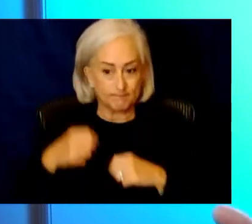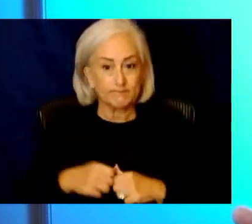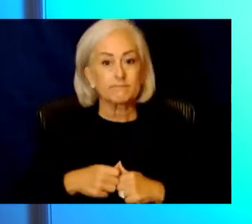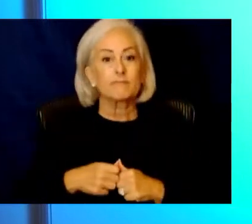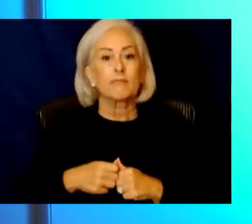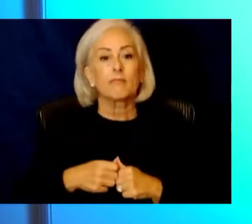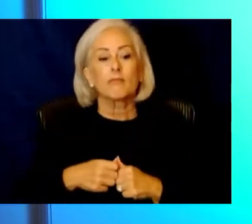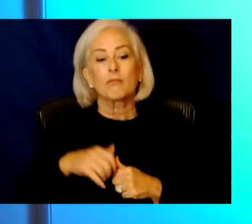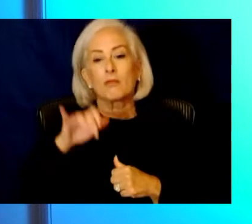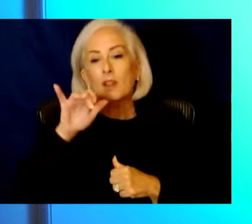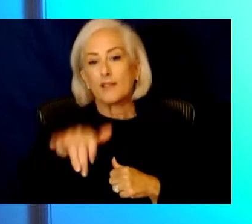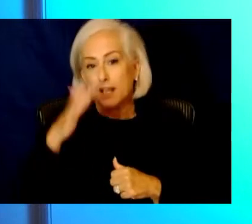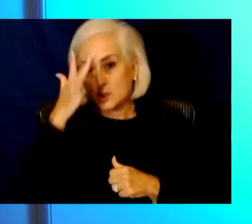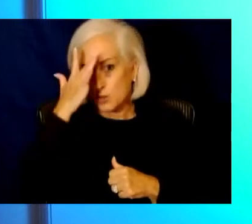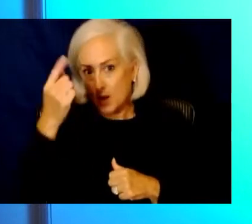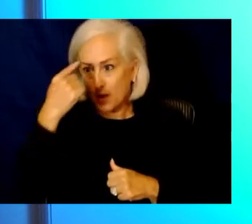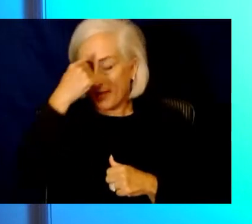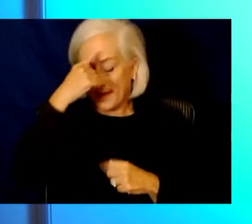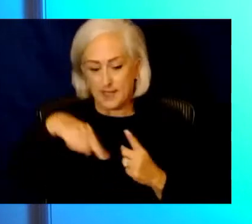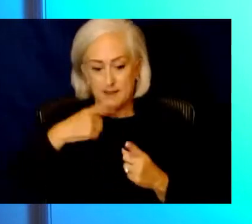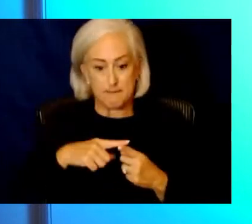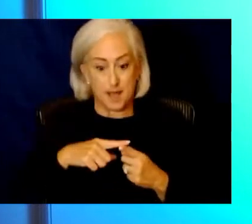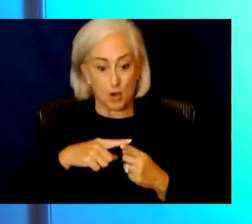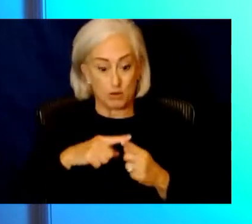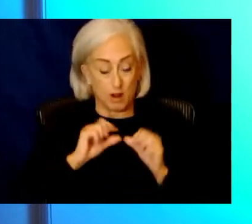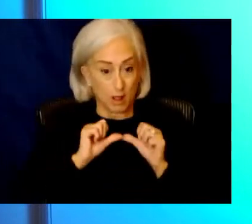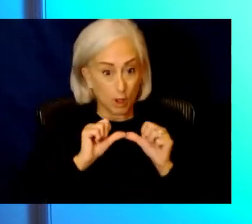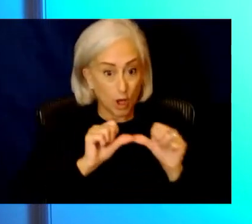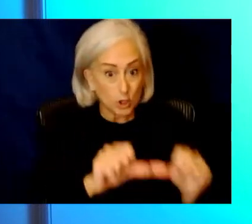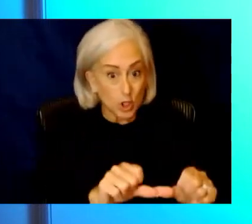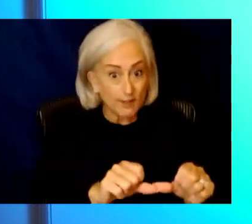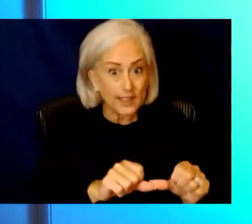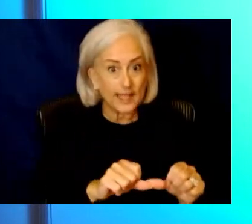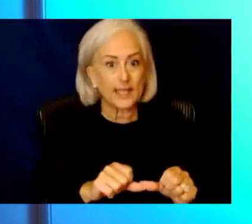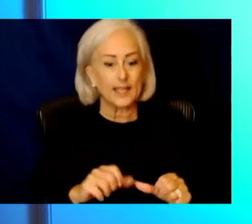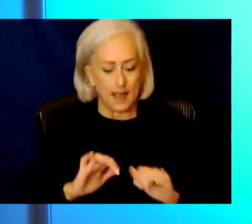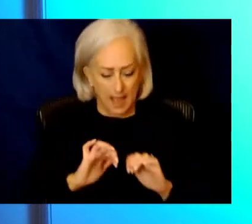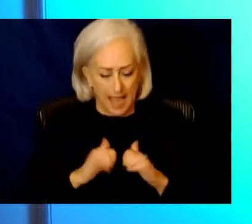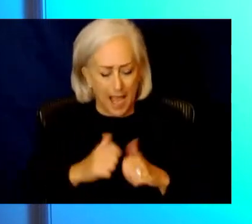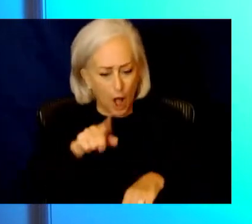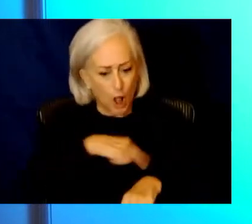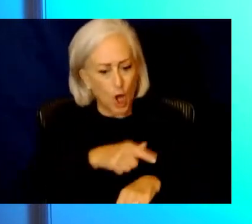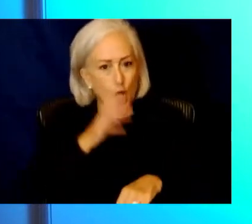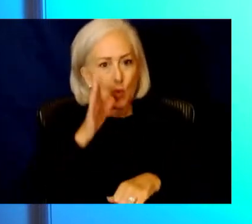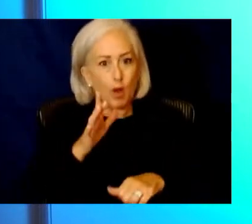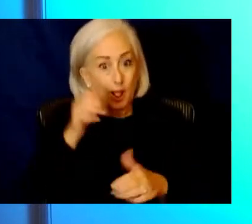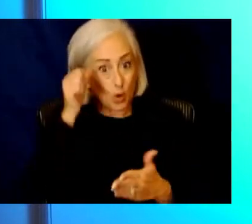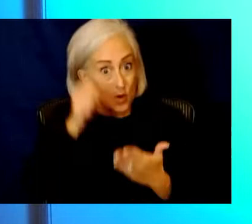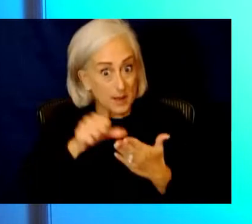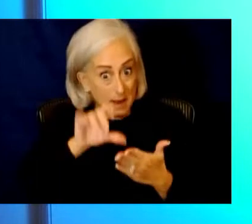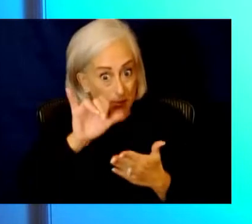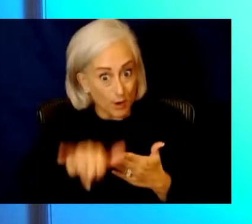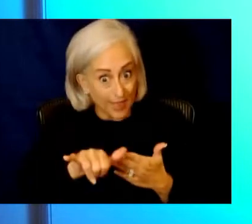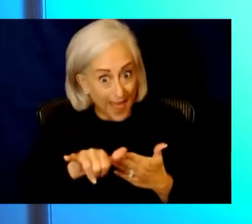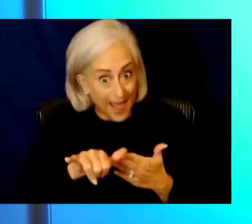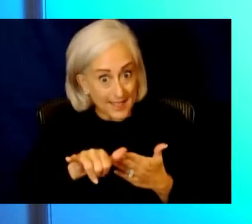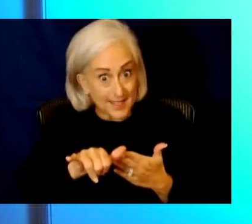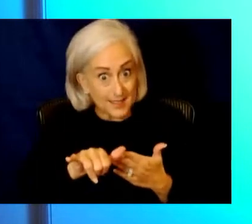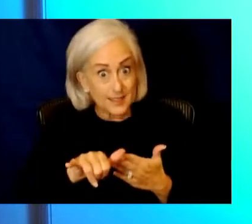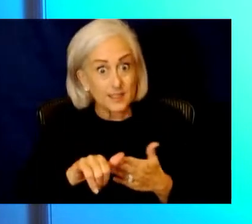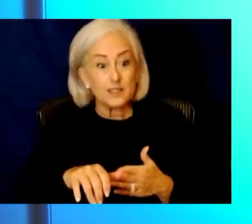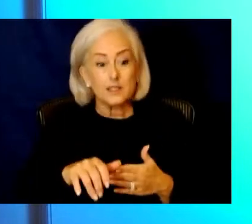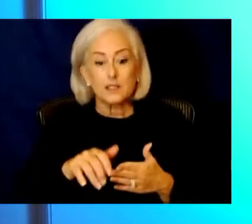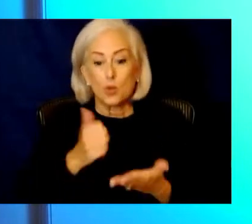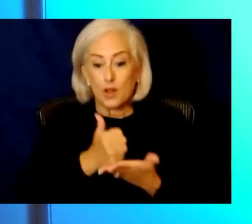of this treatment. How well is the immune system going to remember this, and can it prevent the cancer from reoccurring down the road or give it long